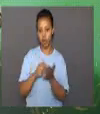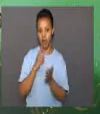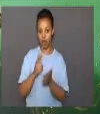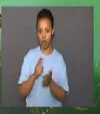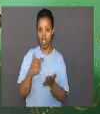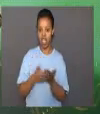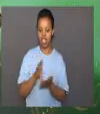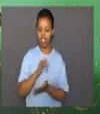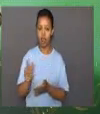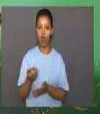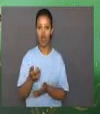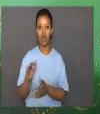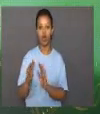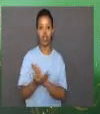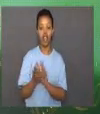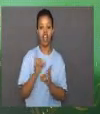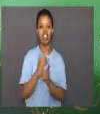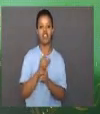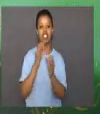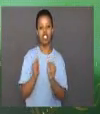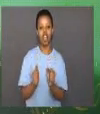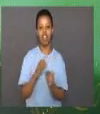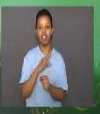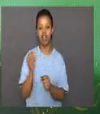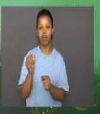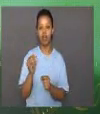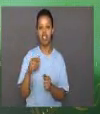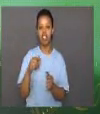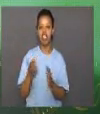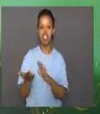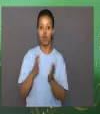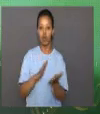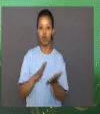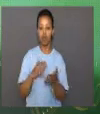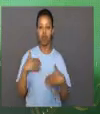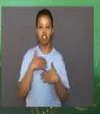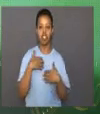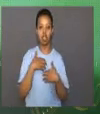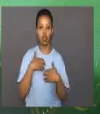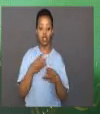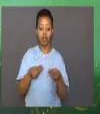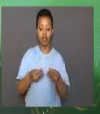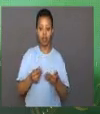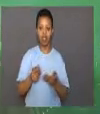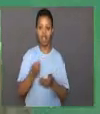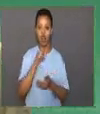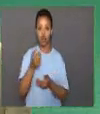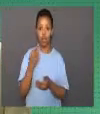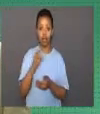situation would occur if excrement and the remains of dead animals did not decompose.